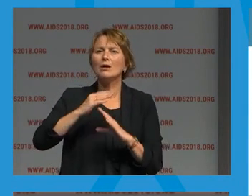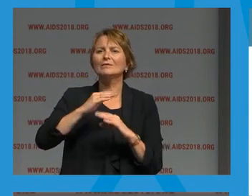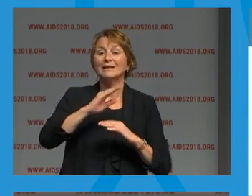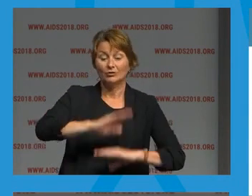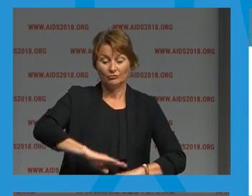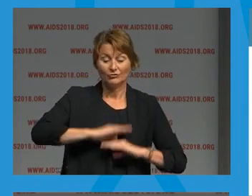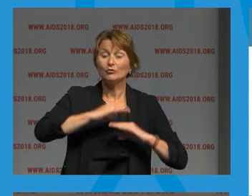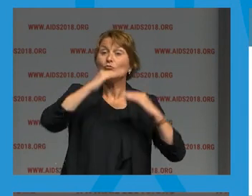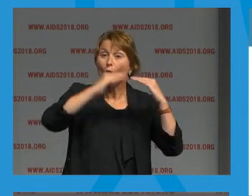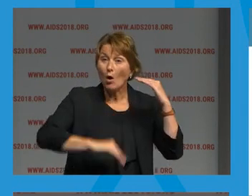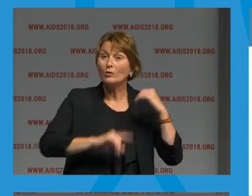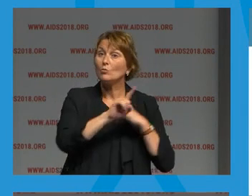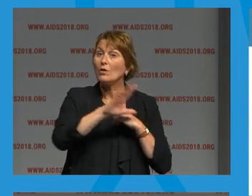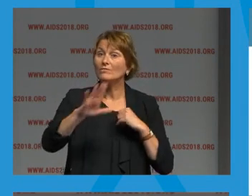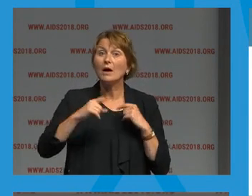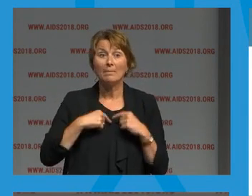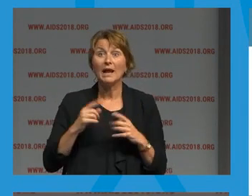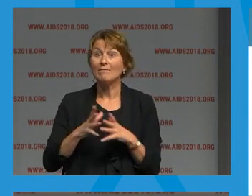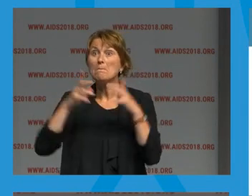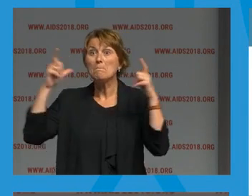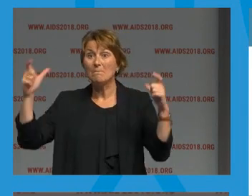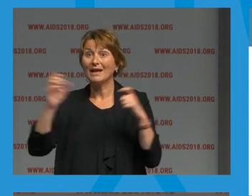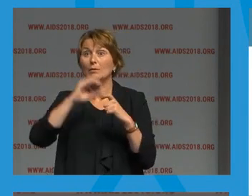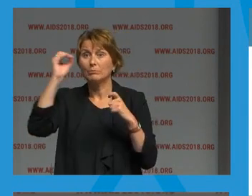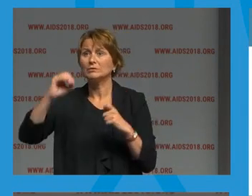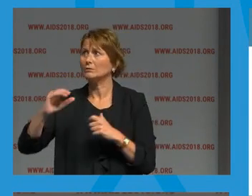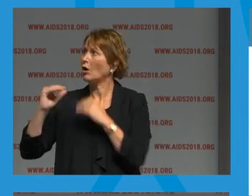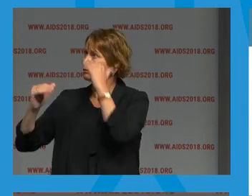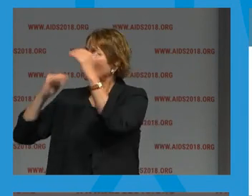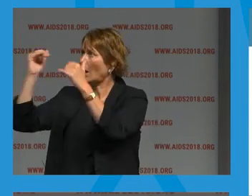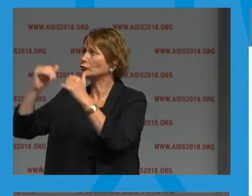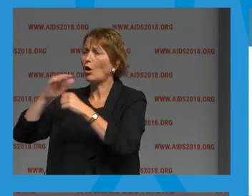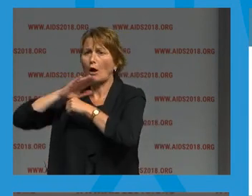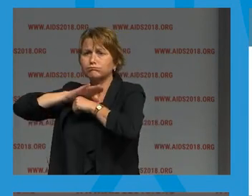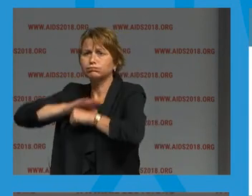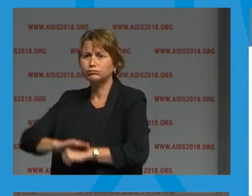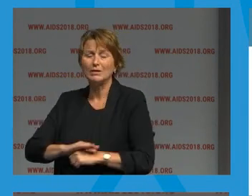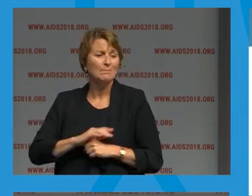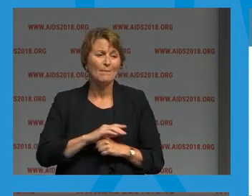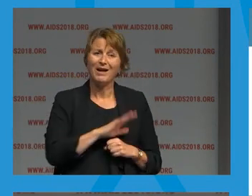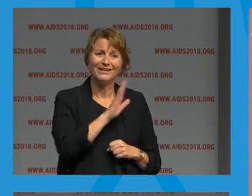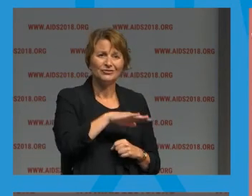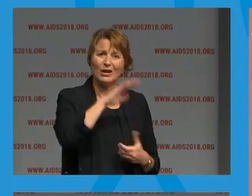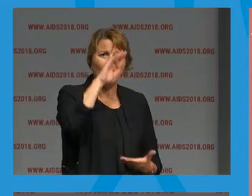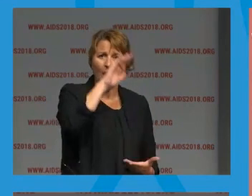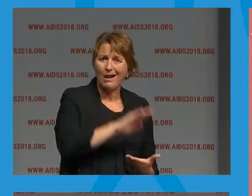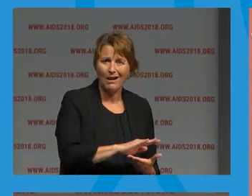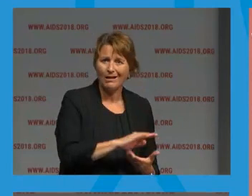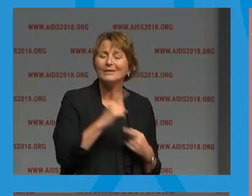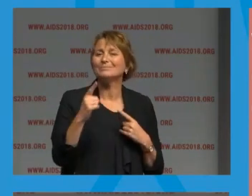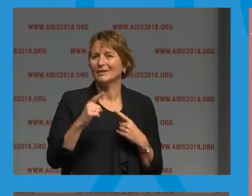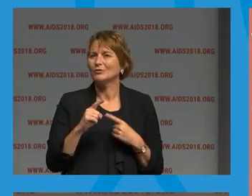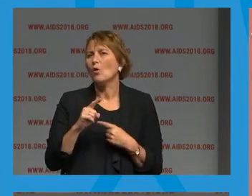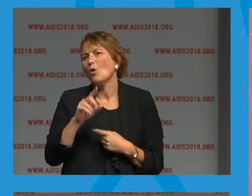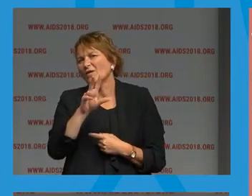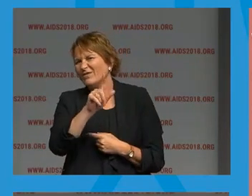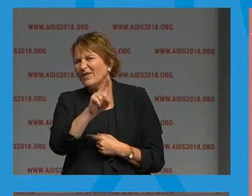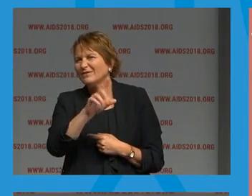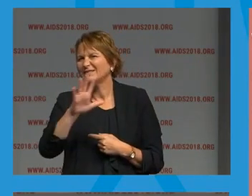sites that had very high viral load suppression in adults and very high lower viral suppression in 15 to